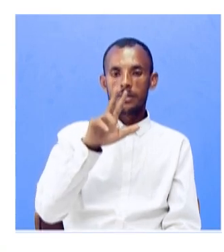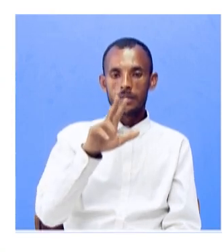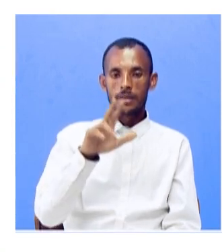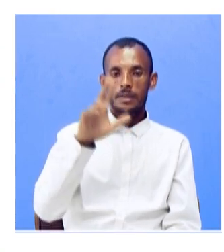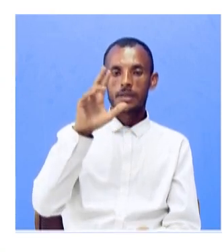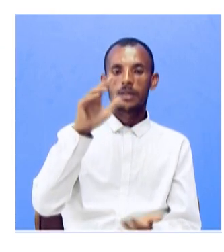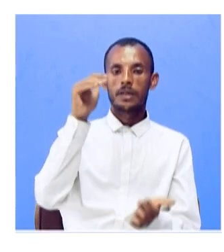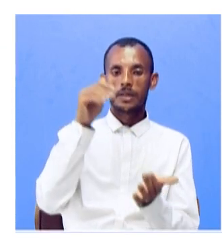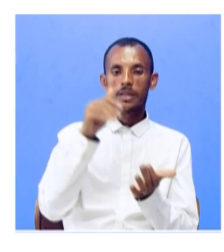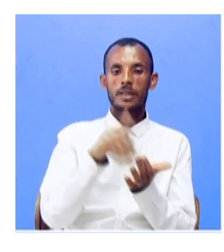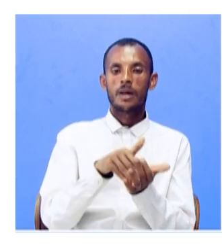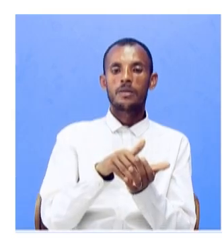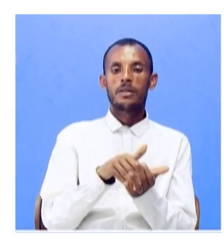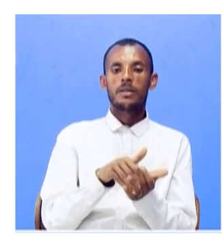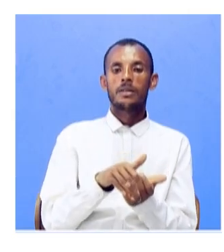3,000